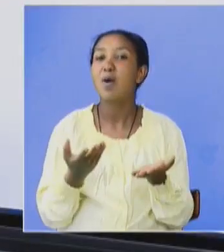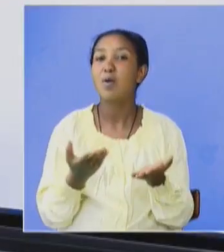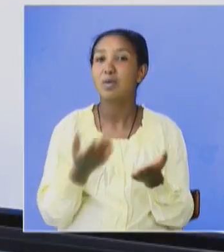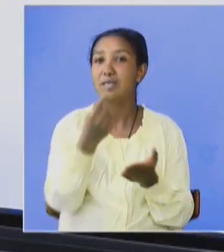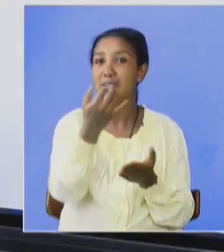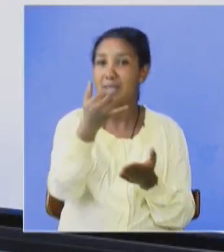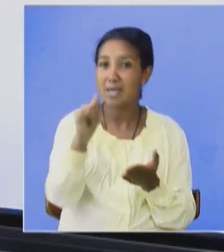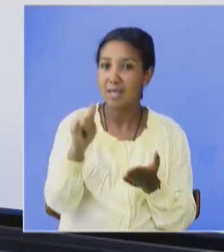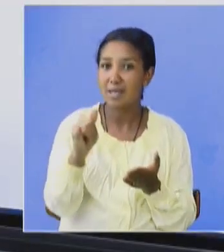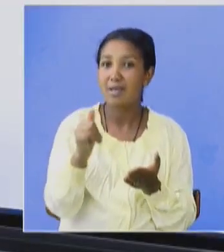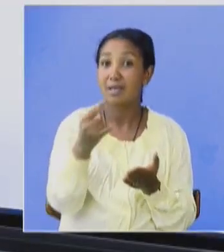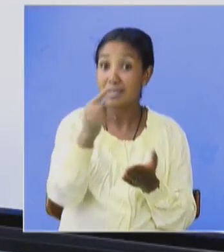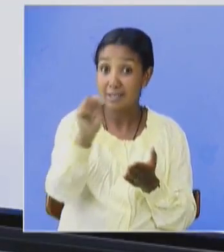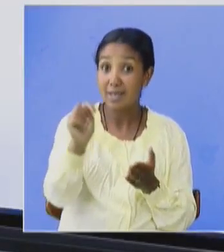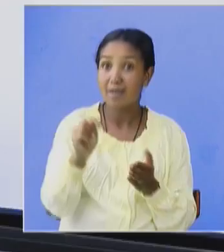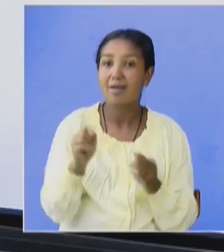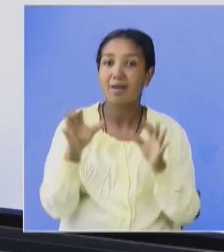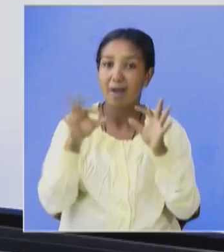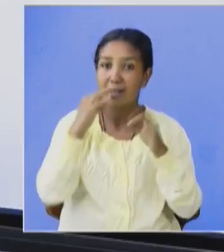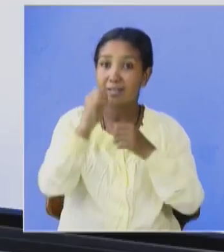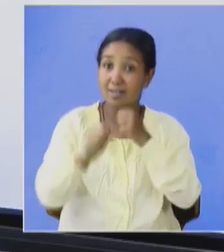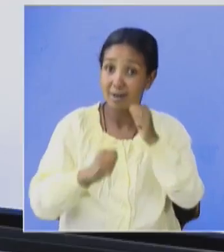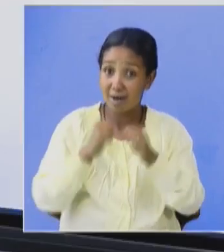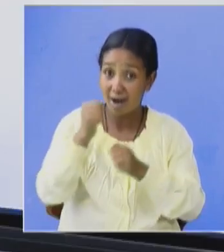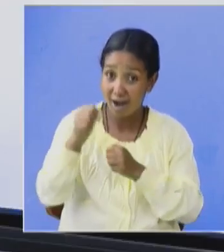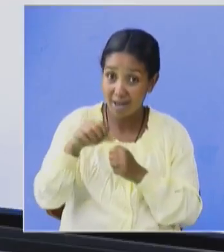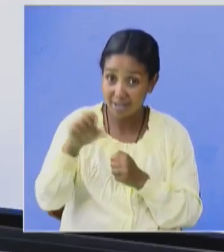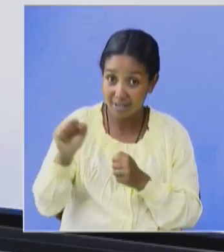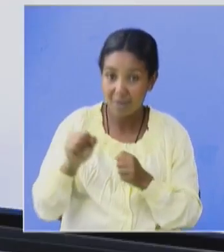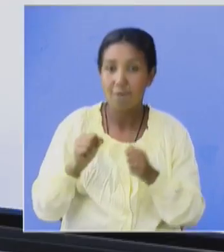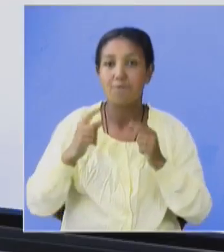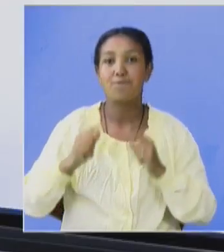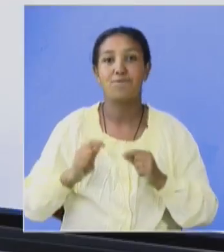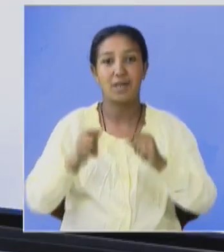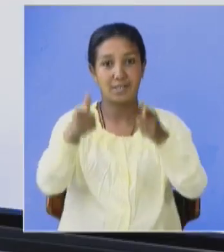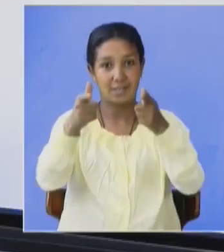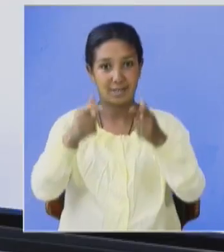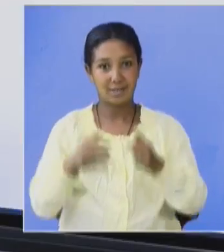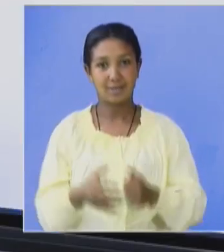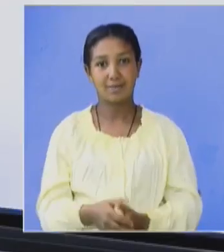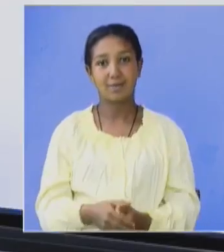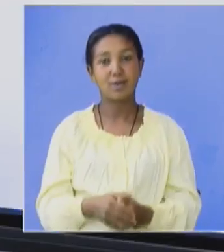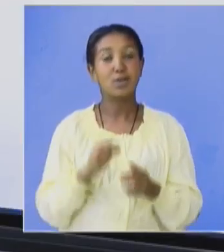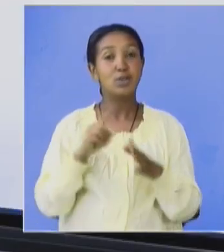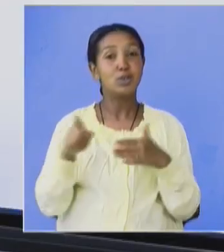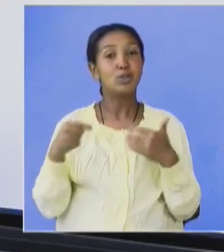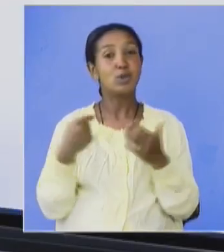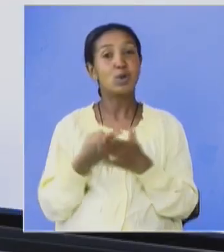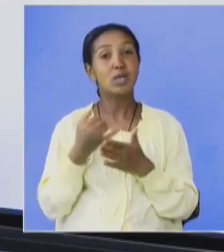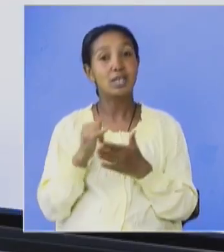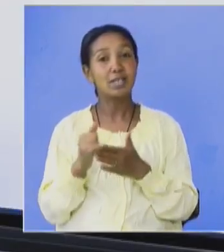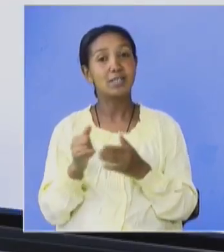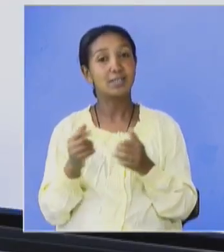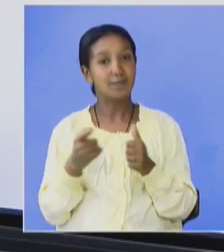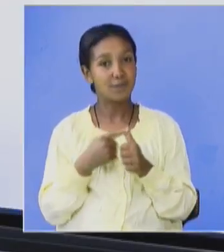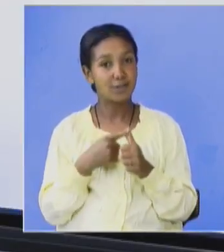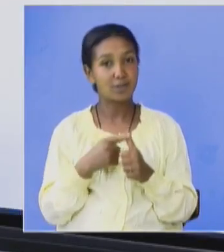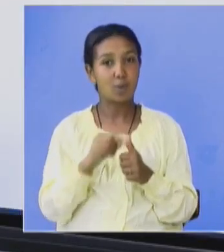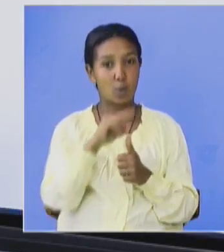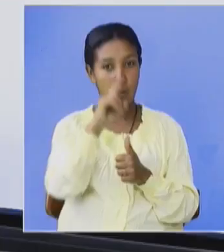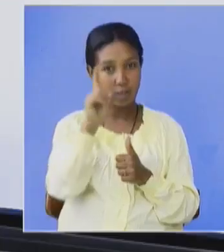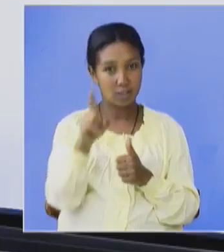The cat runs fast. The cat runs fast. So here is the first